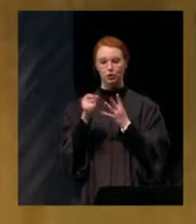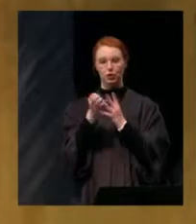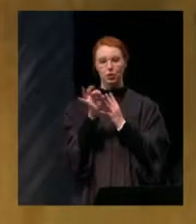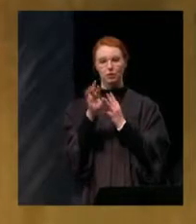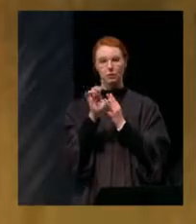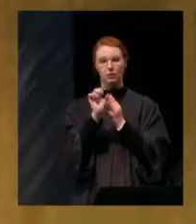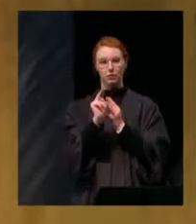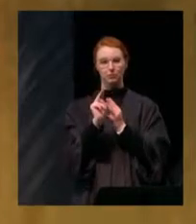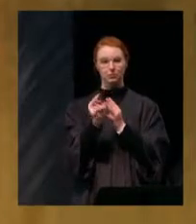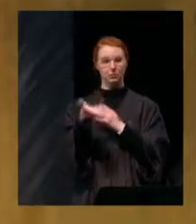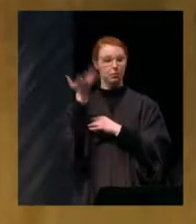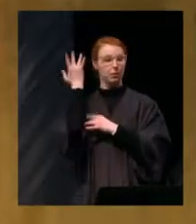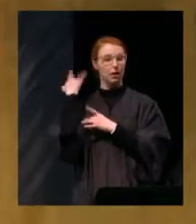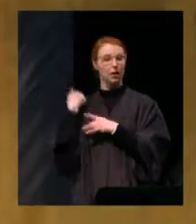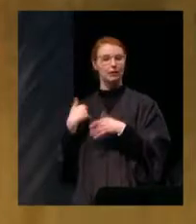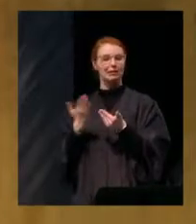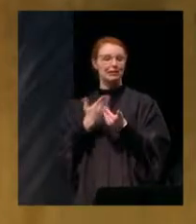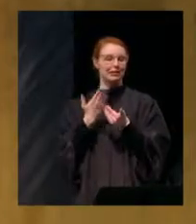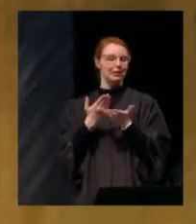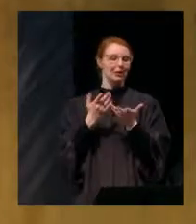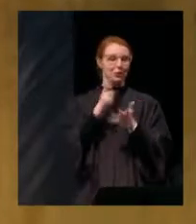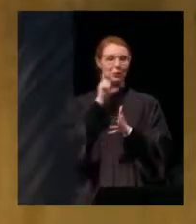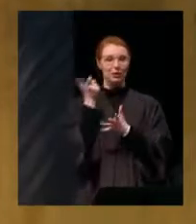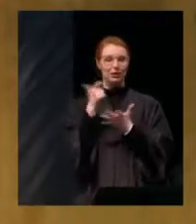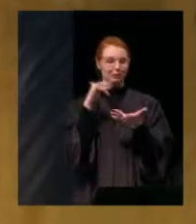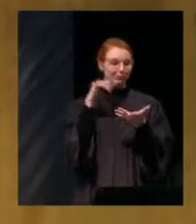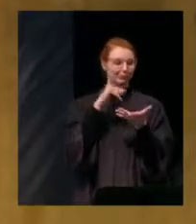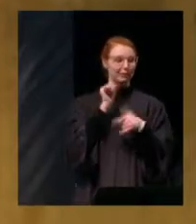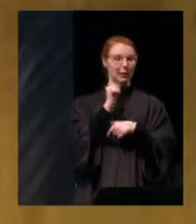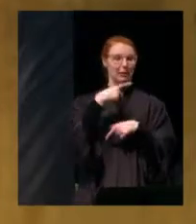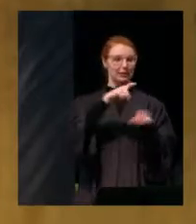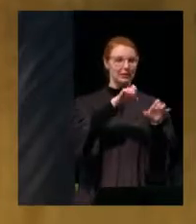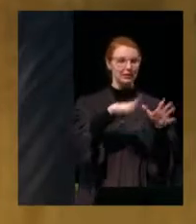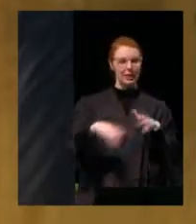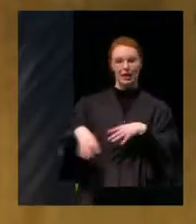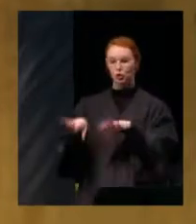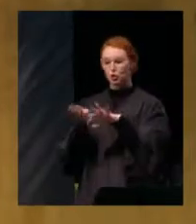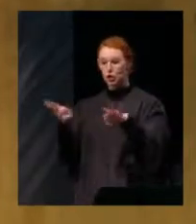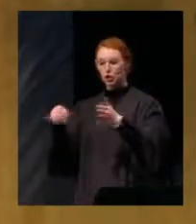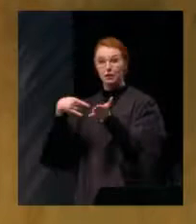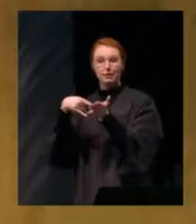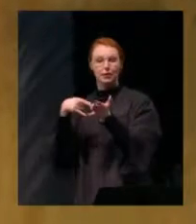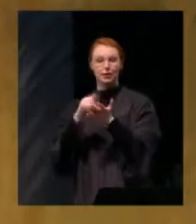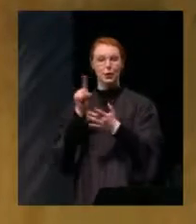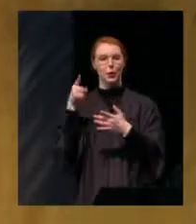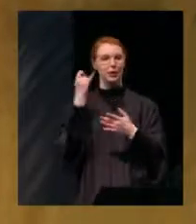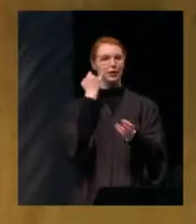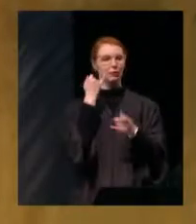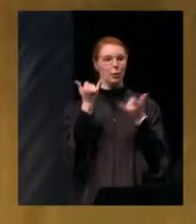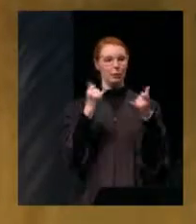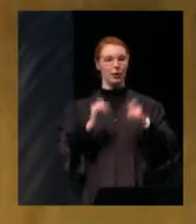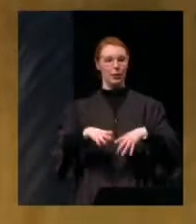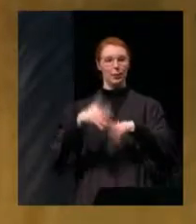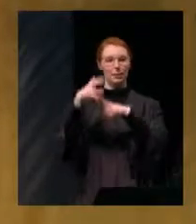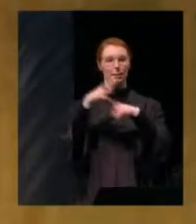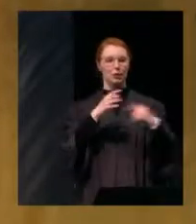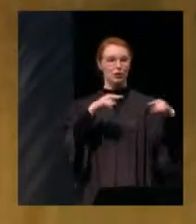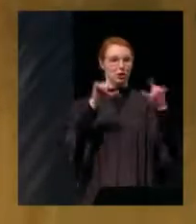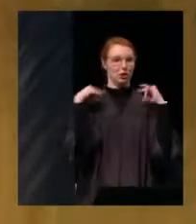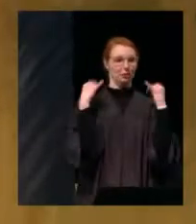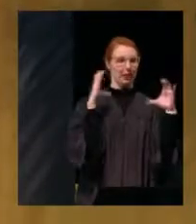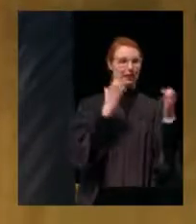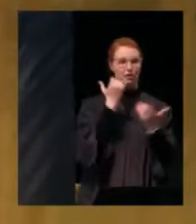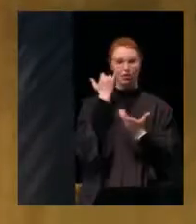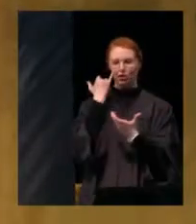simpler times where we didn't have to worry about AP tests or scholarship deadlines, only about if we were playing with a parachute in gym class or if our best friend was ordering hot